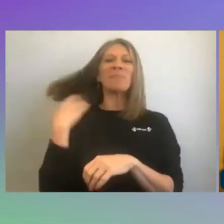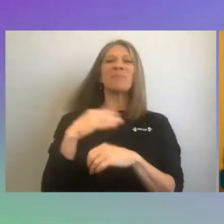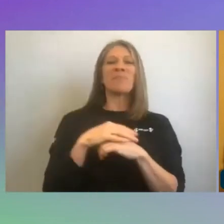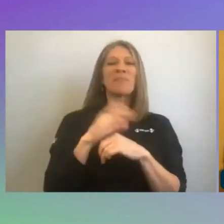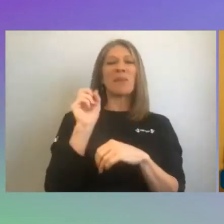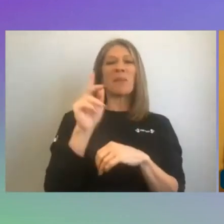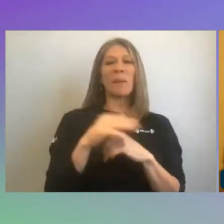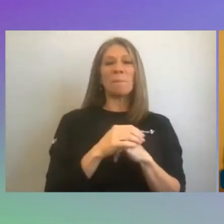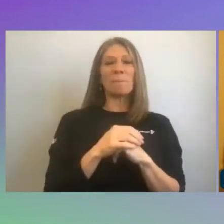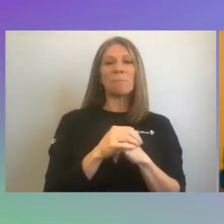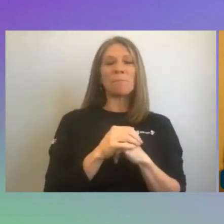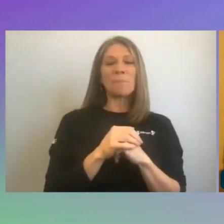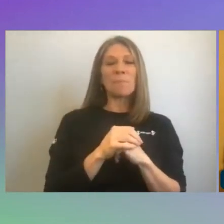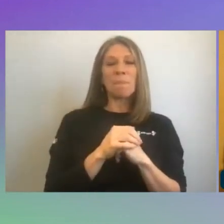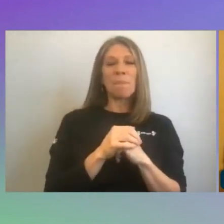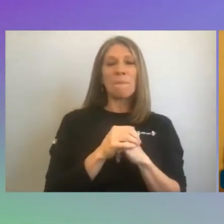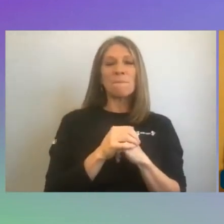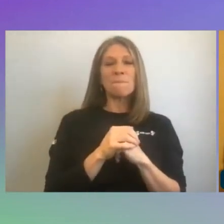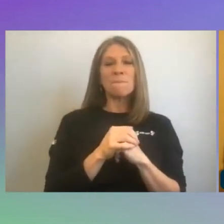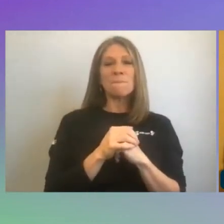Okay.